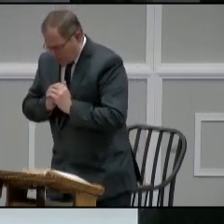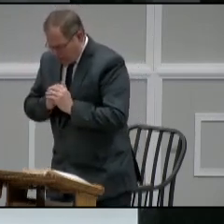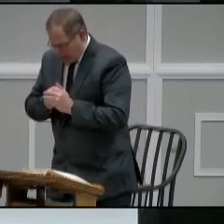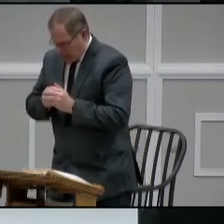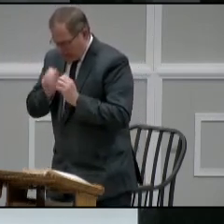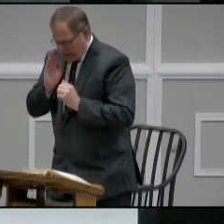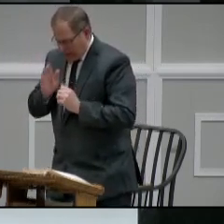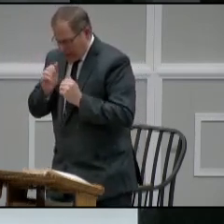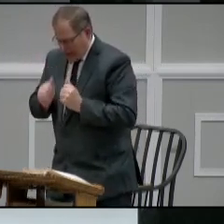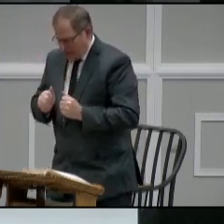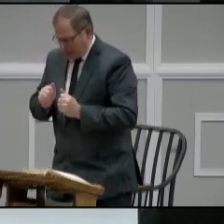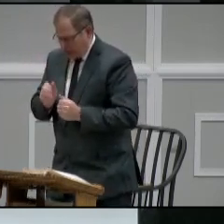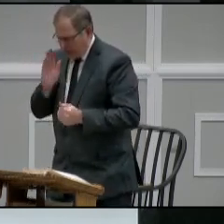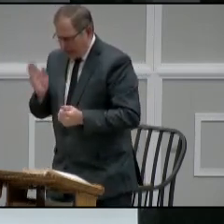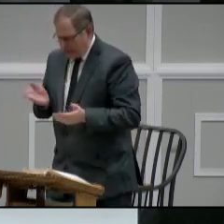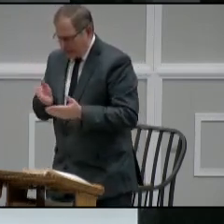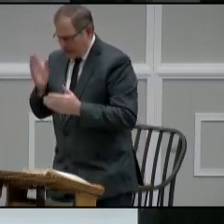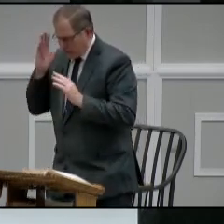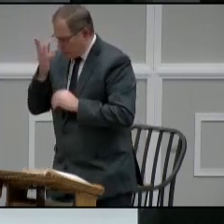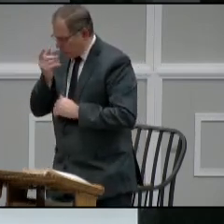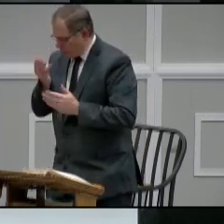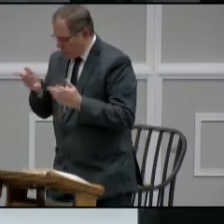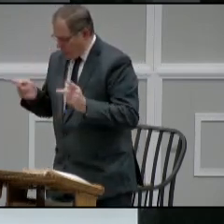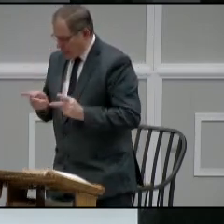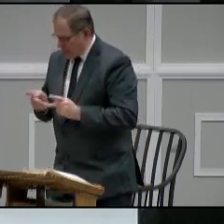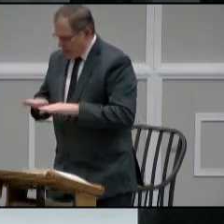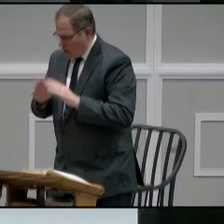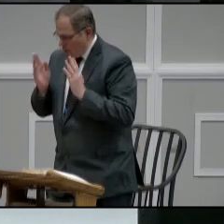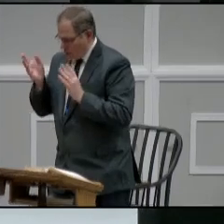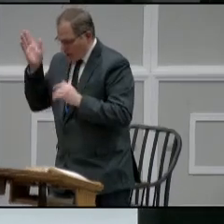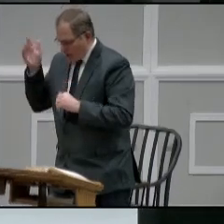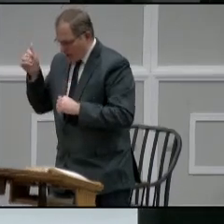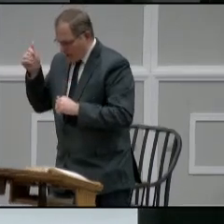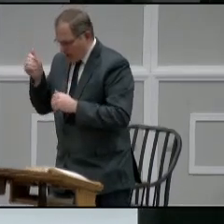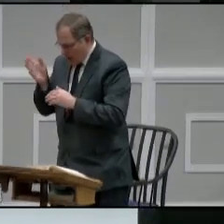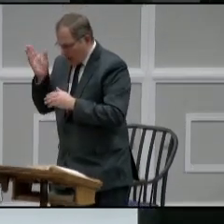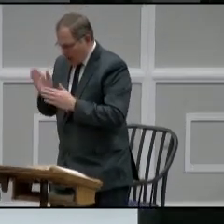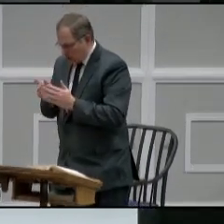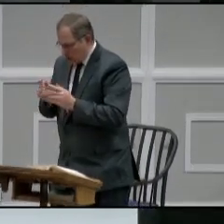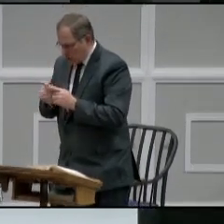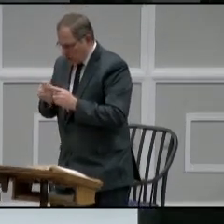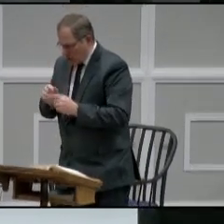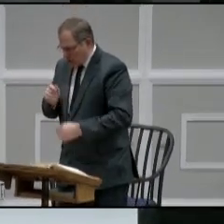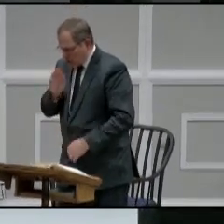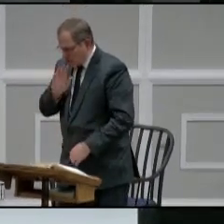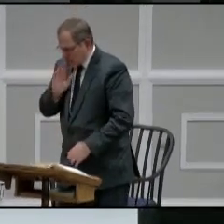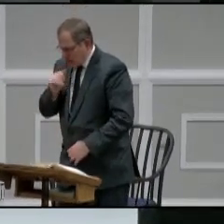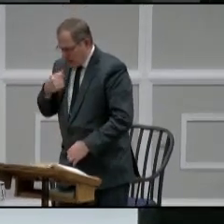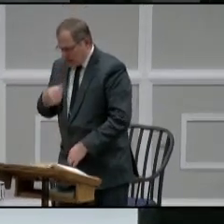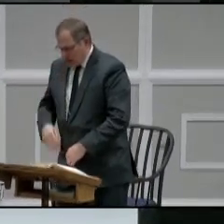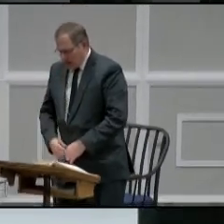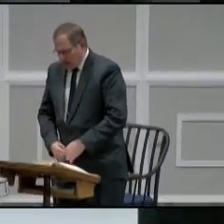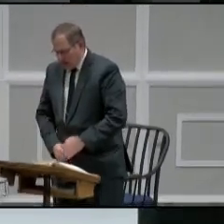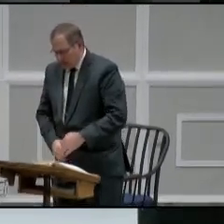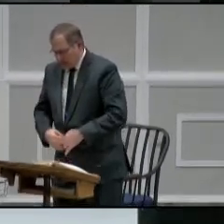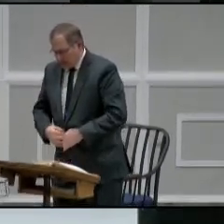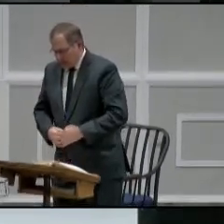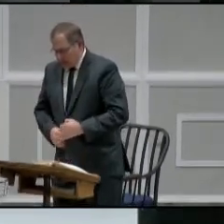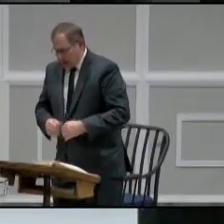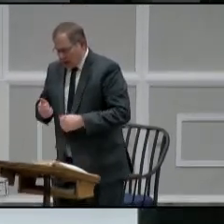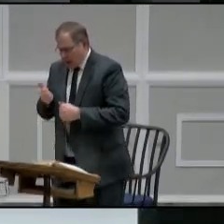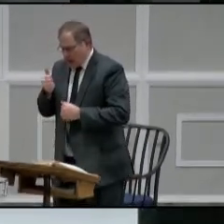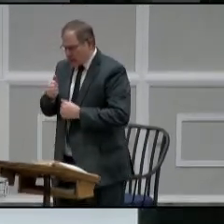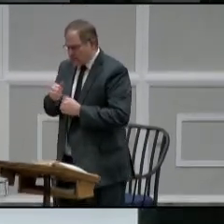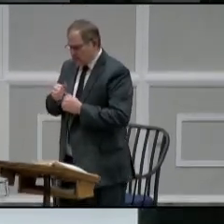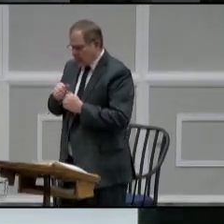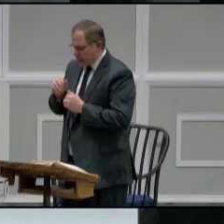to this beautiful facility and open up God's Word. And I pray, Lord, that you'd speak to us. I pray that you'd take distractions and the cares of this